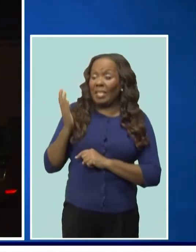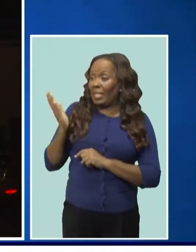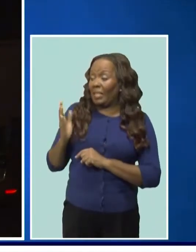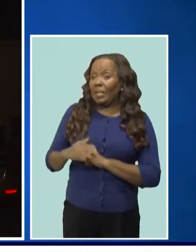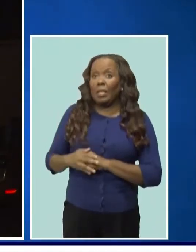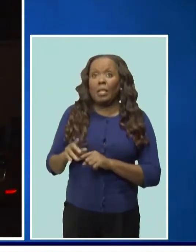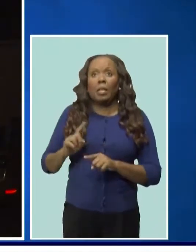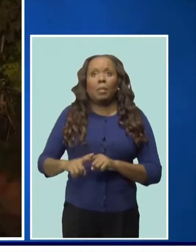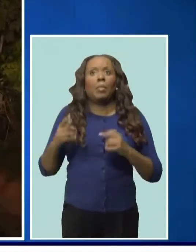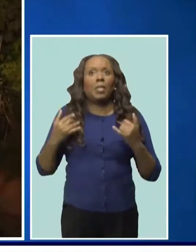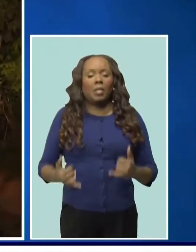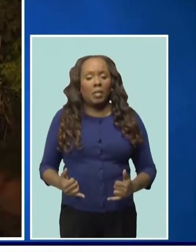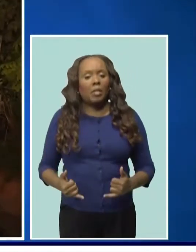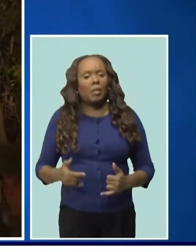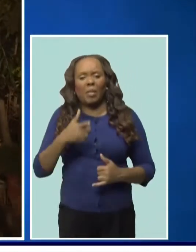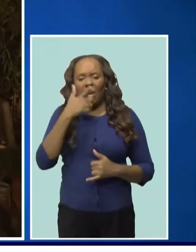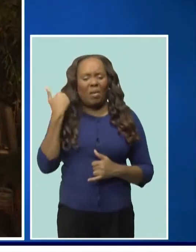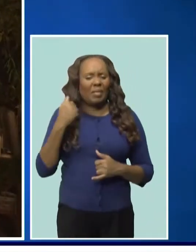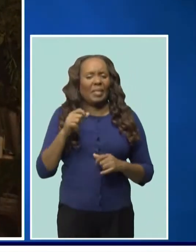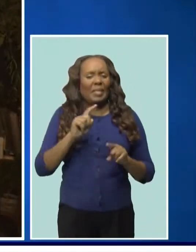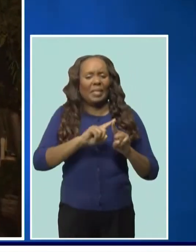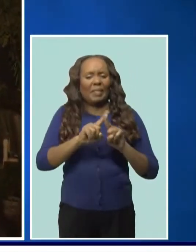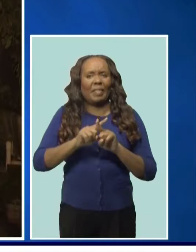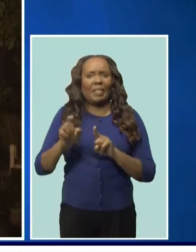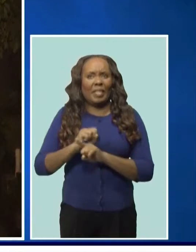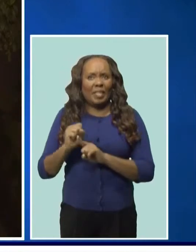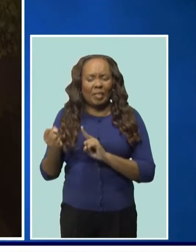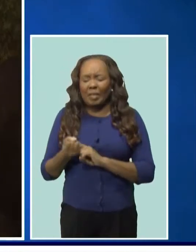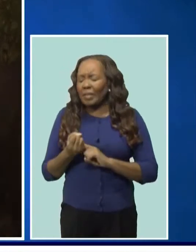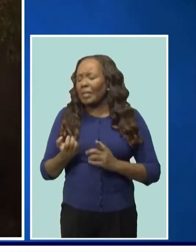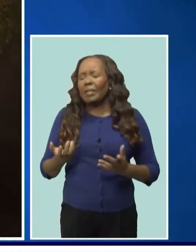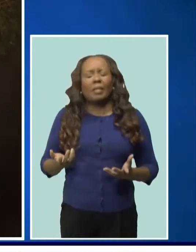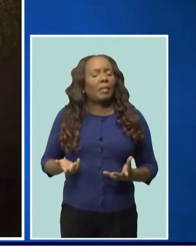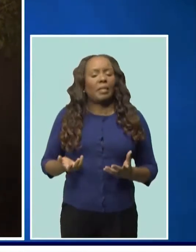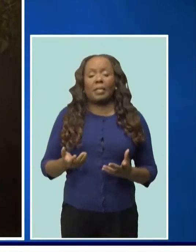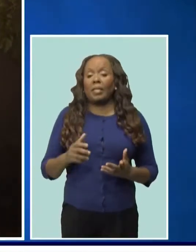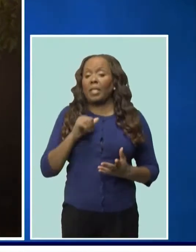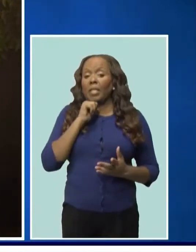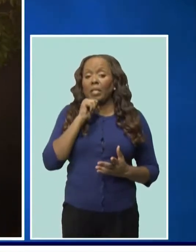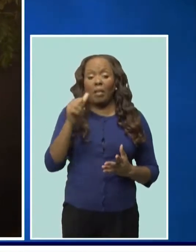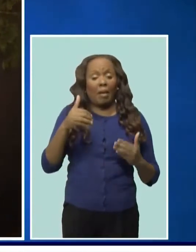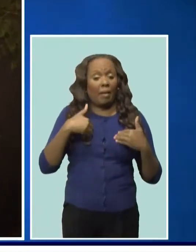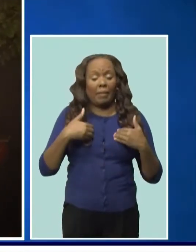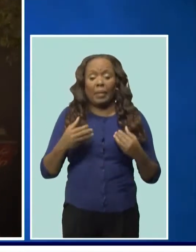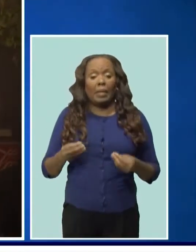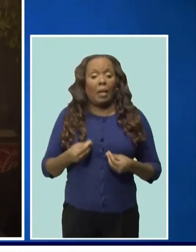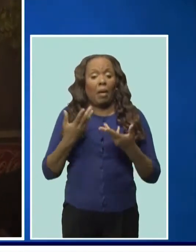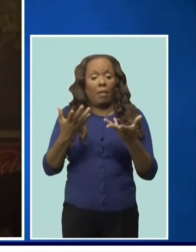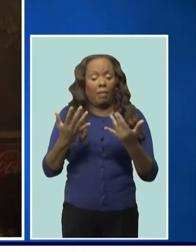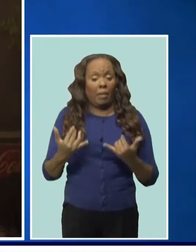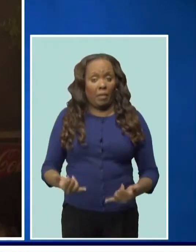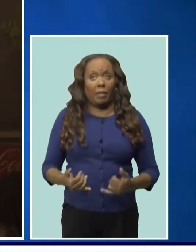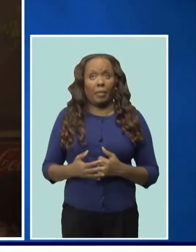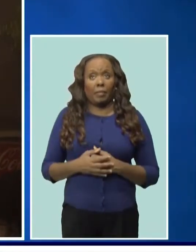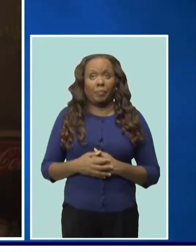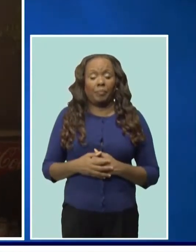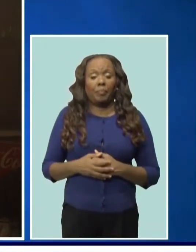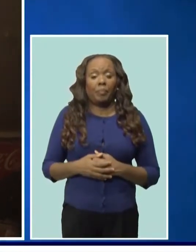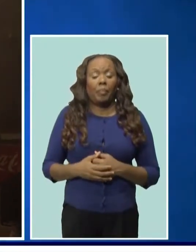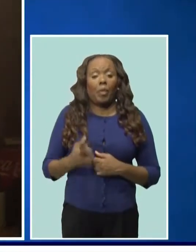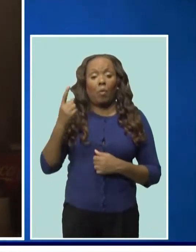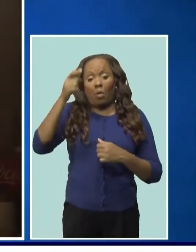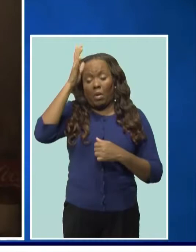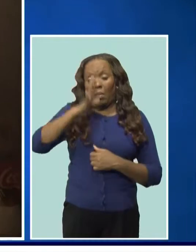available. Meanwhile, Ted Joseph, a resident in Cypress Street for over 20 years, said he had just taken a